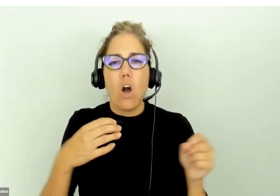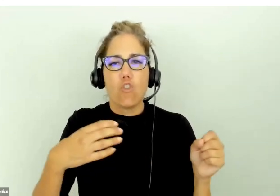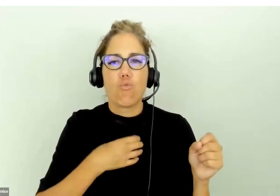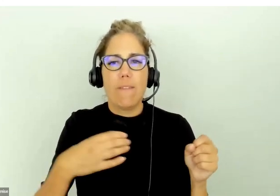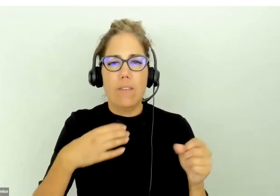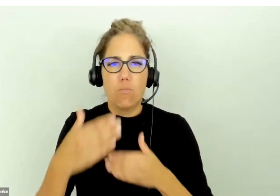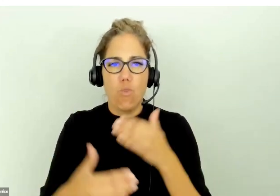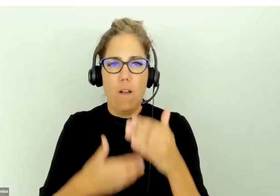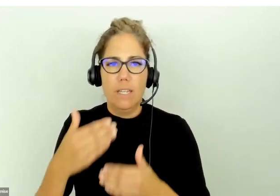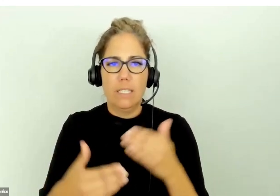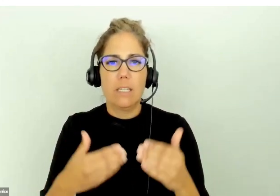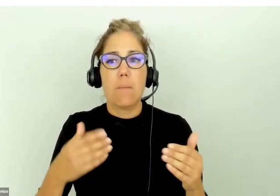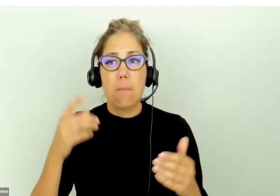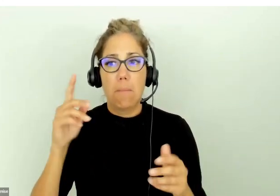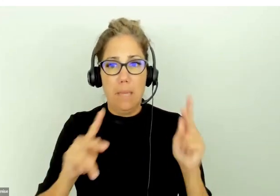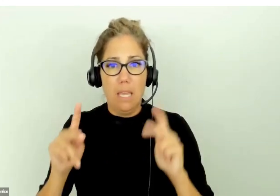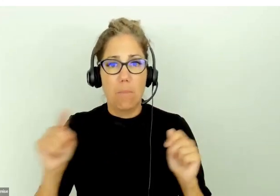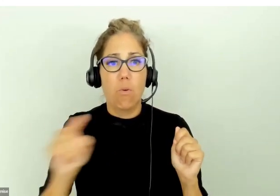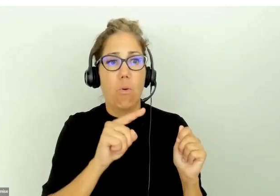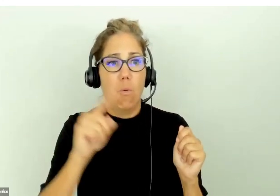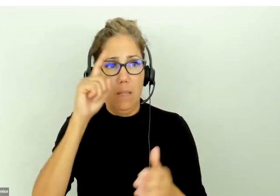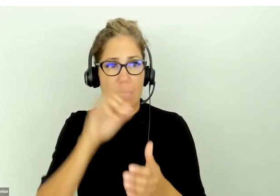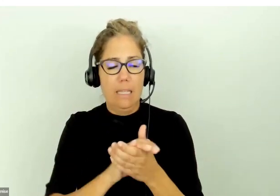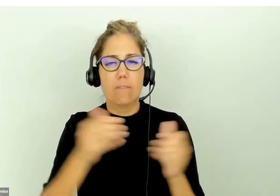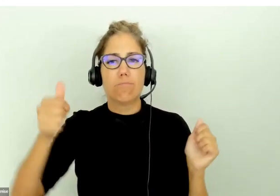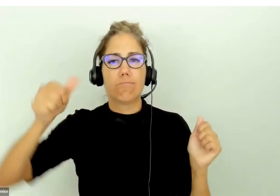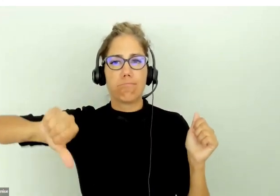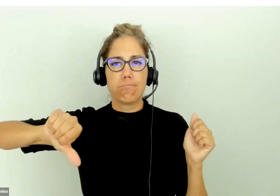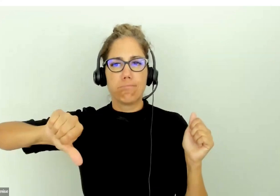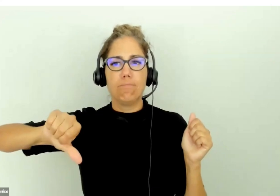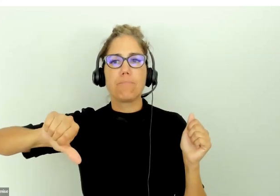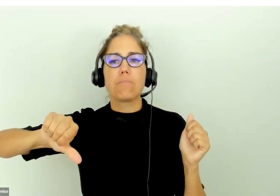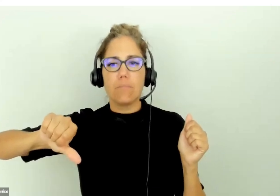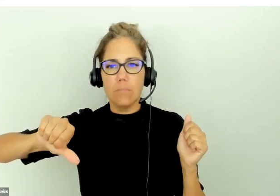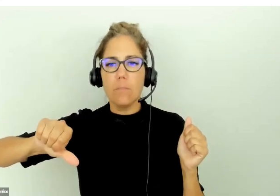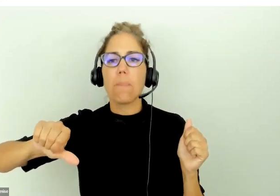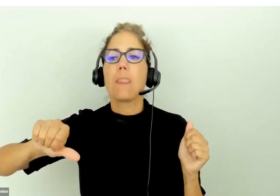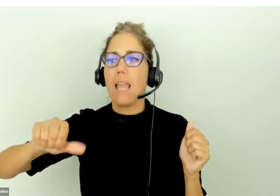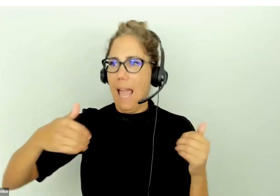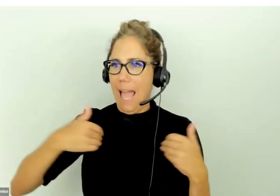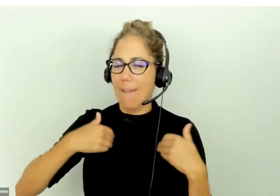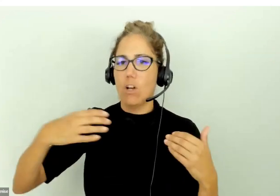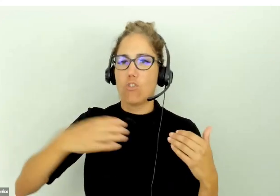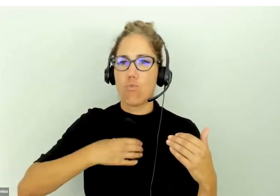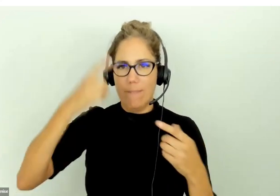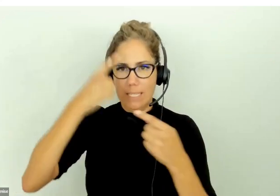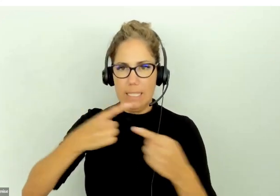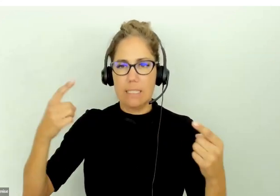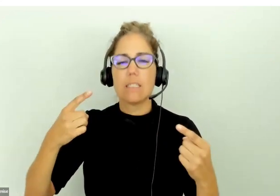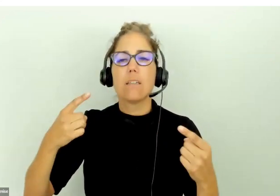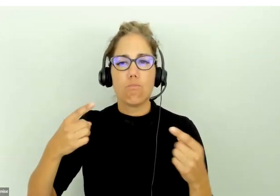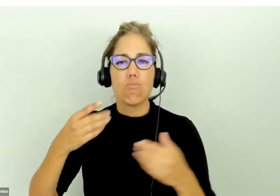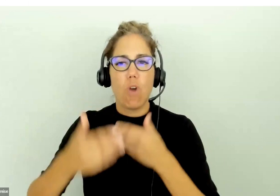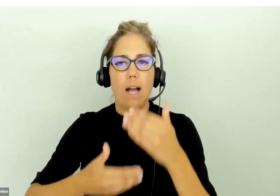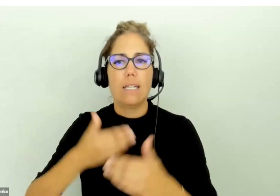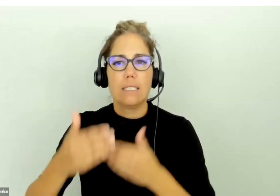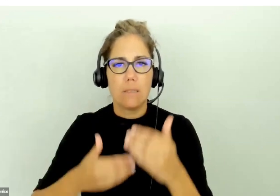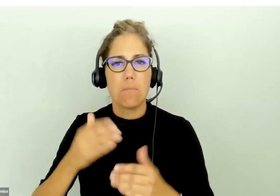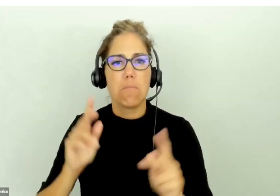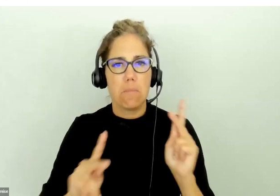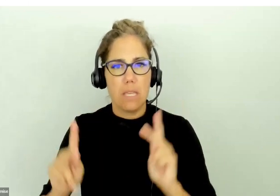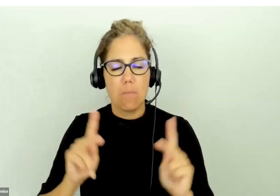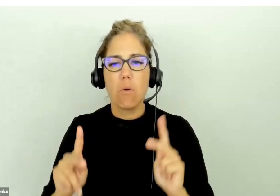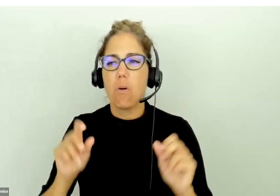they were denied services inappropriately. By having a grievance process, people will be able